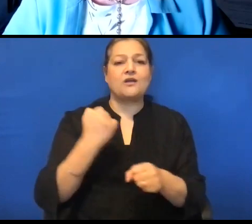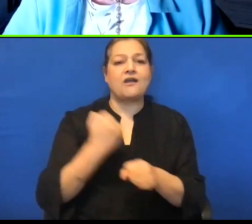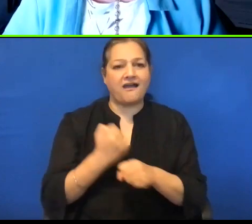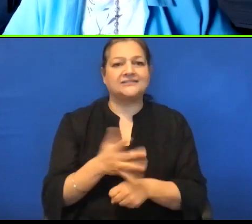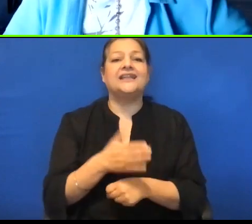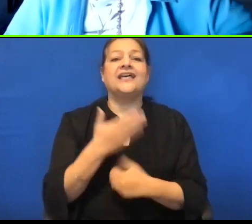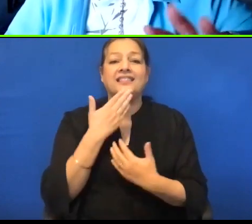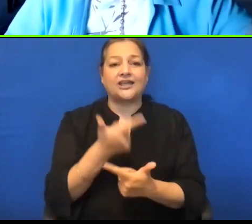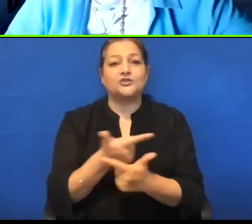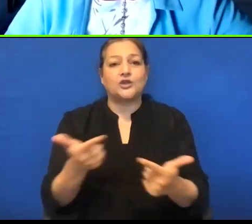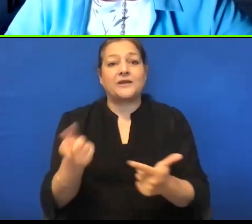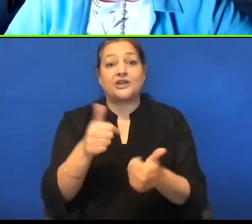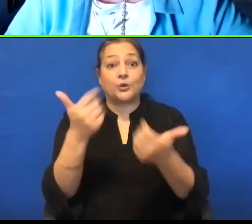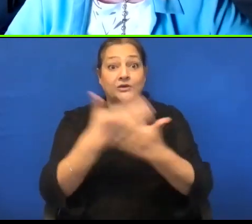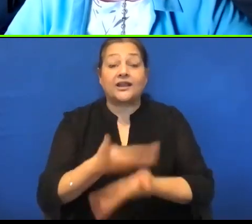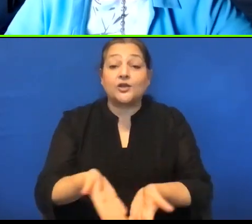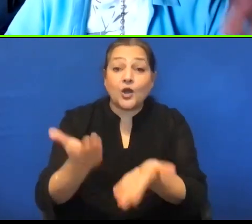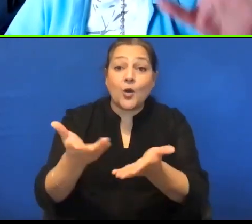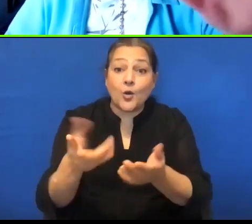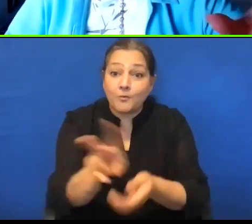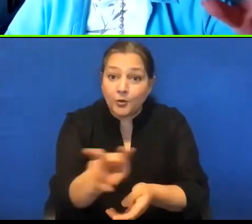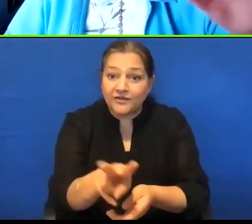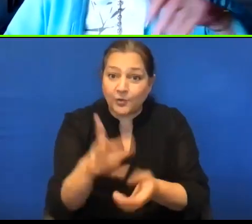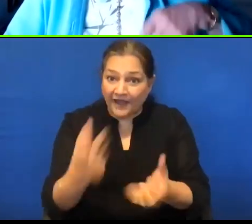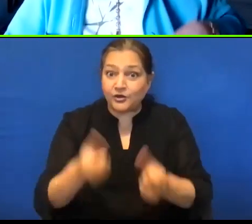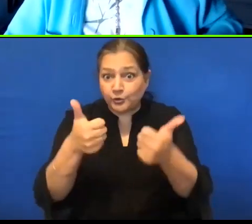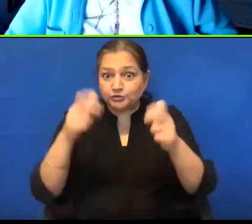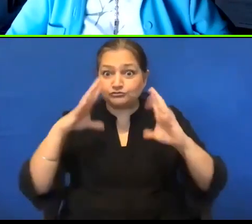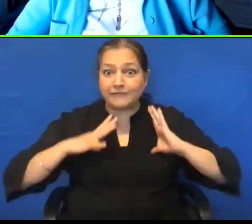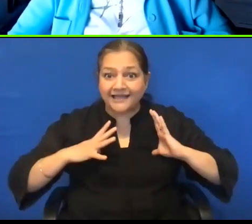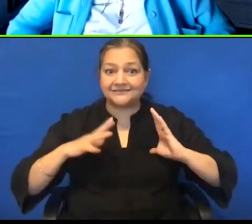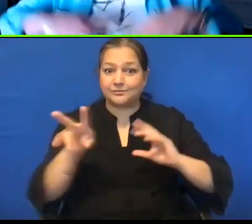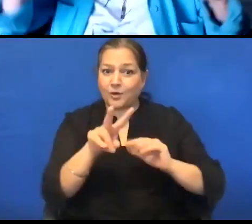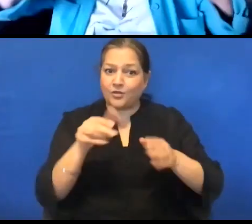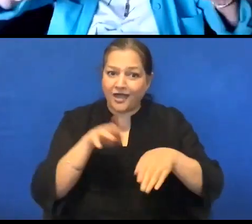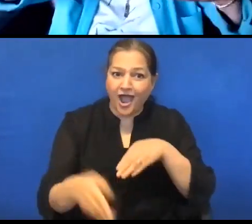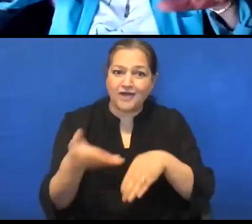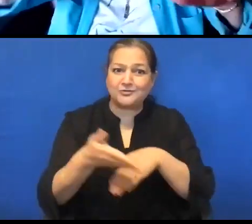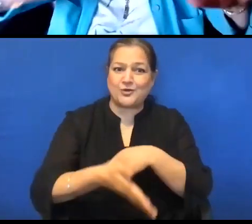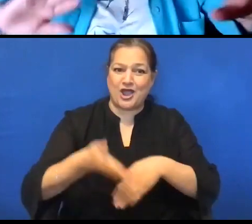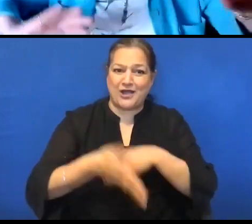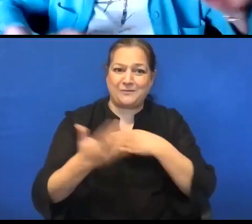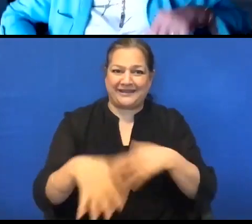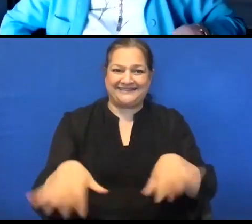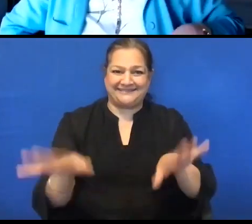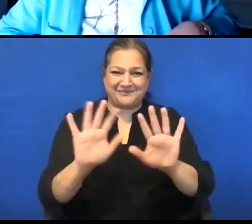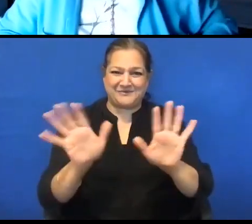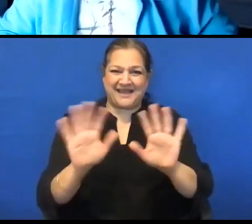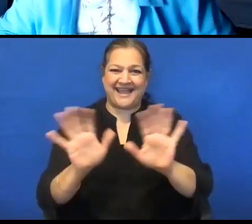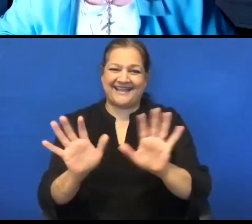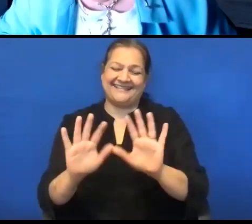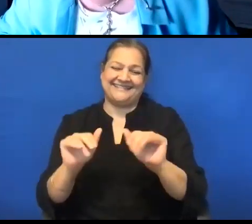much, and good night. And go and have a good rest, the two of you. You have worked so hard tonight.